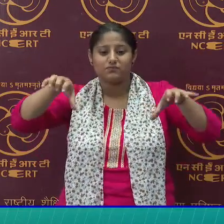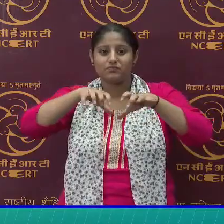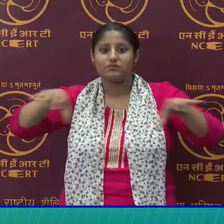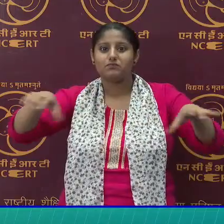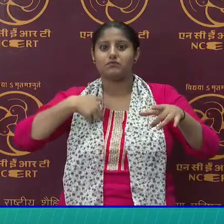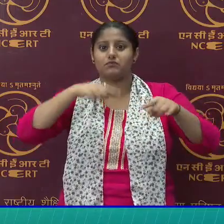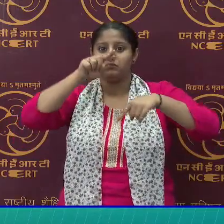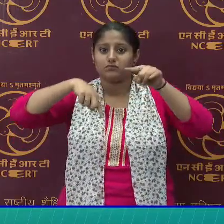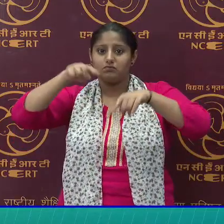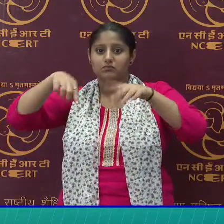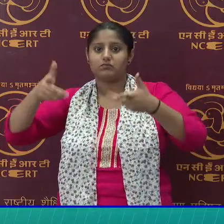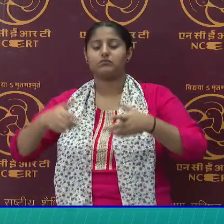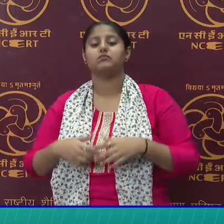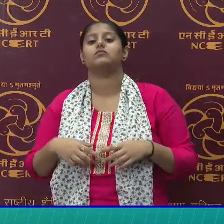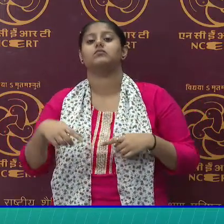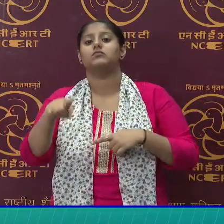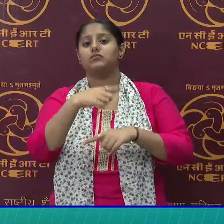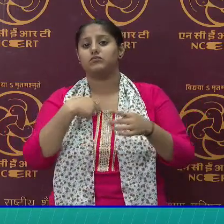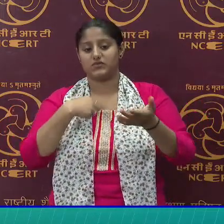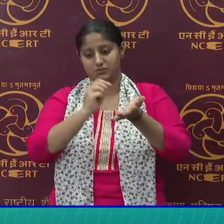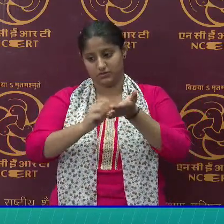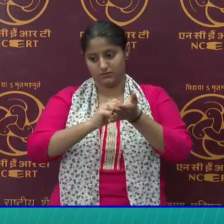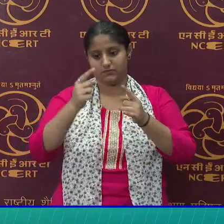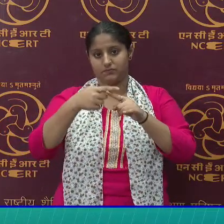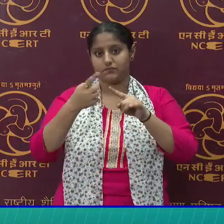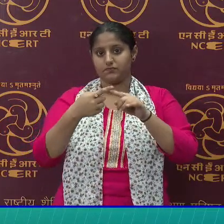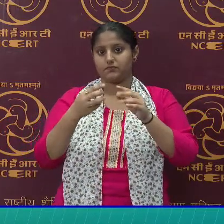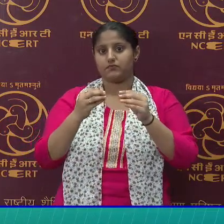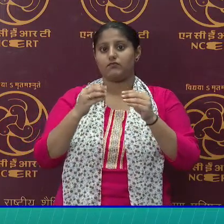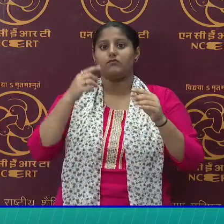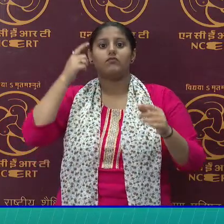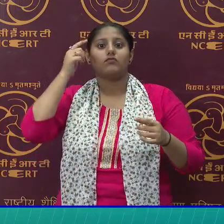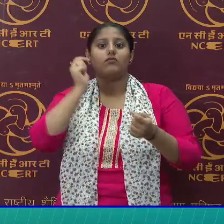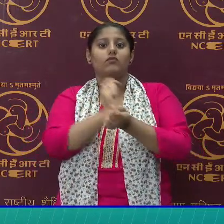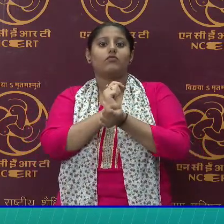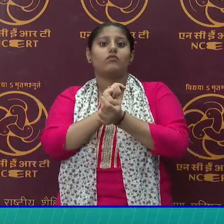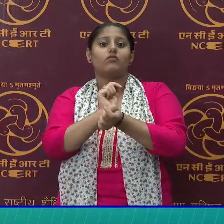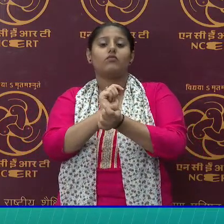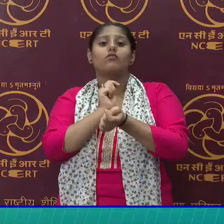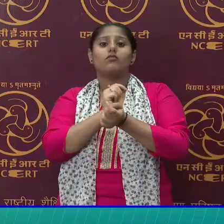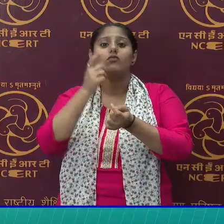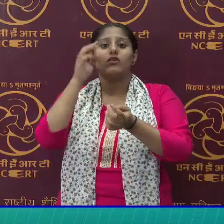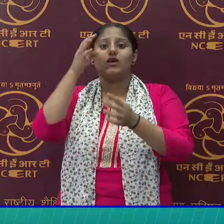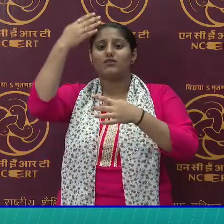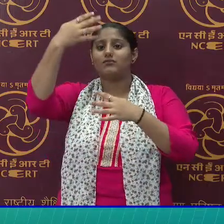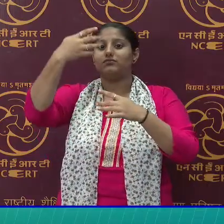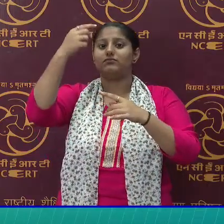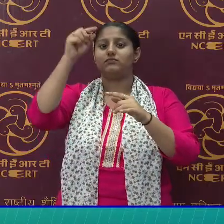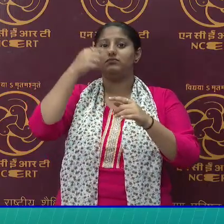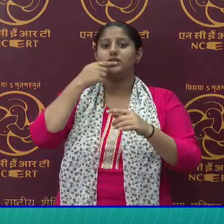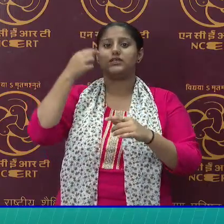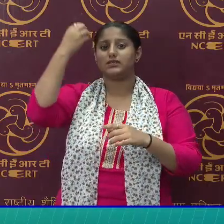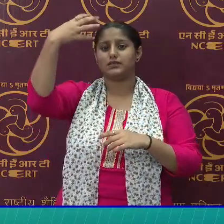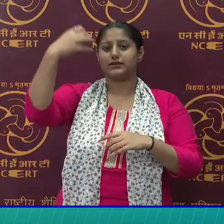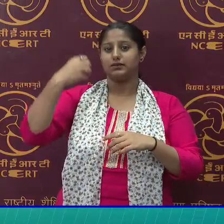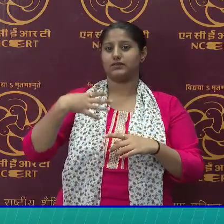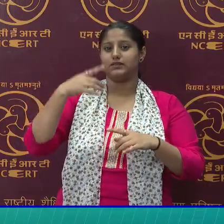a letter as a text. A traffic police woman, not policeman, but police woman,